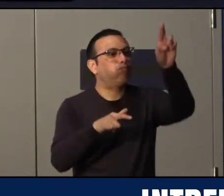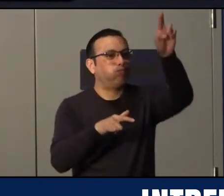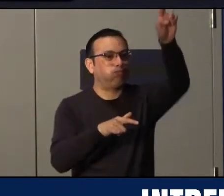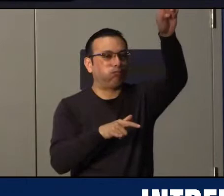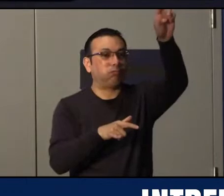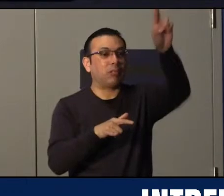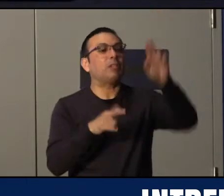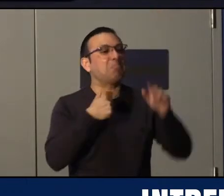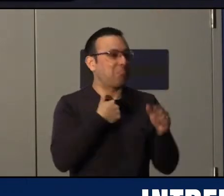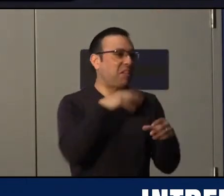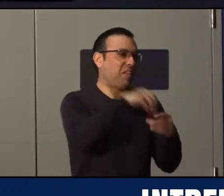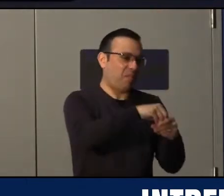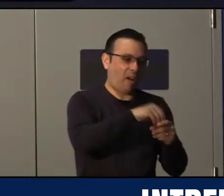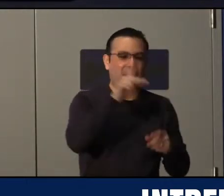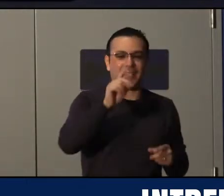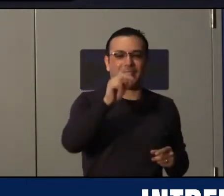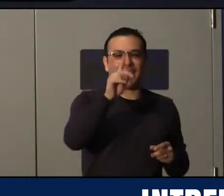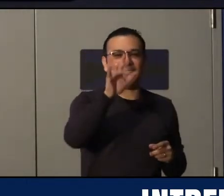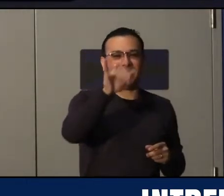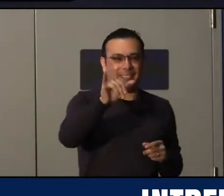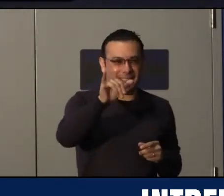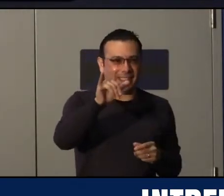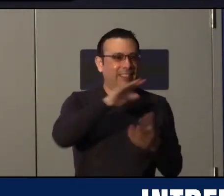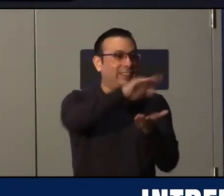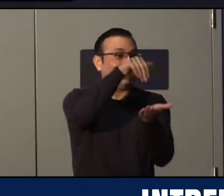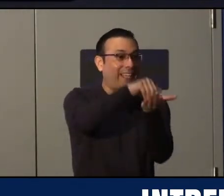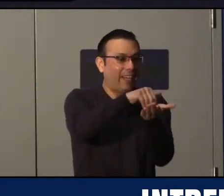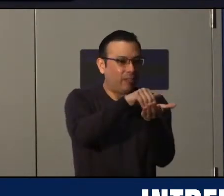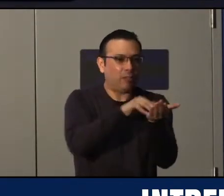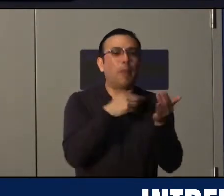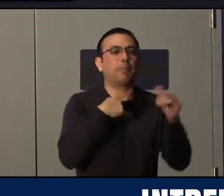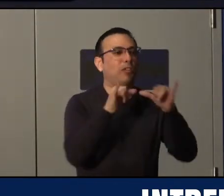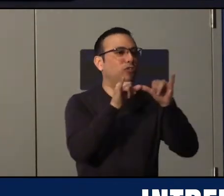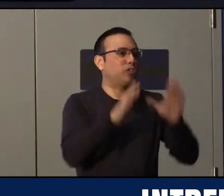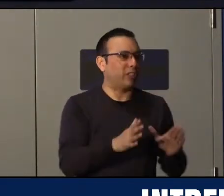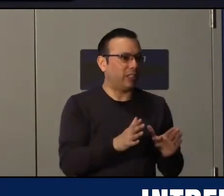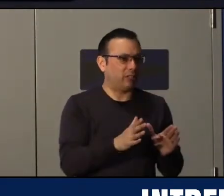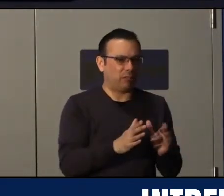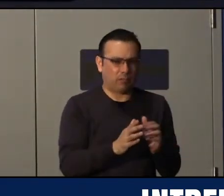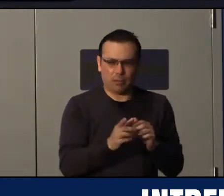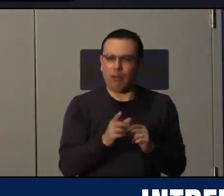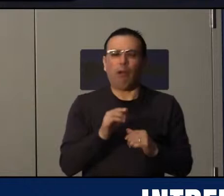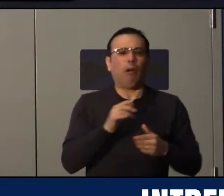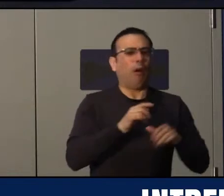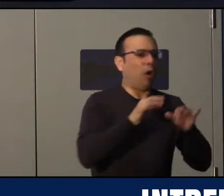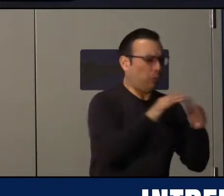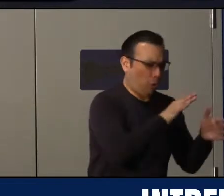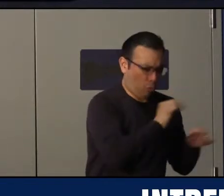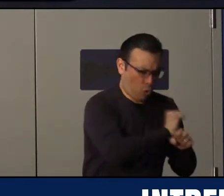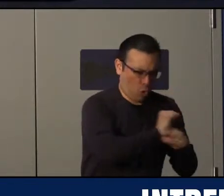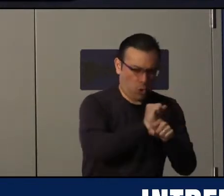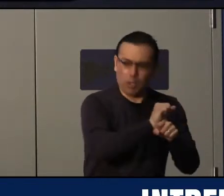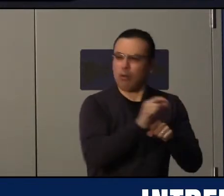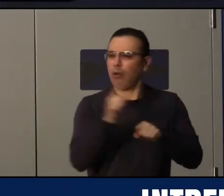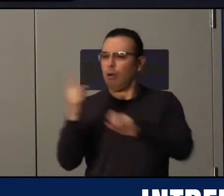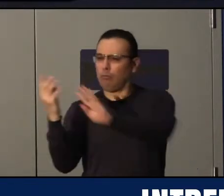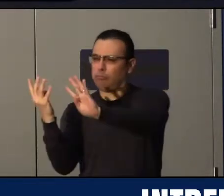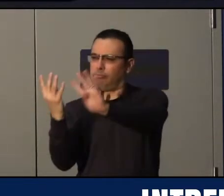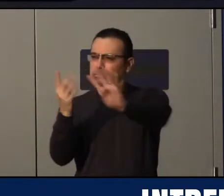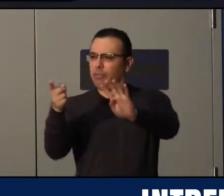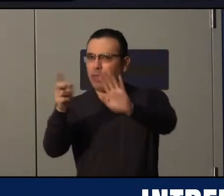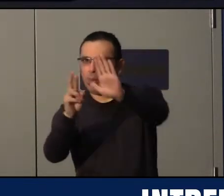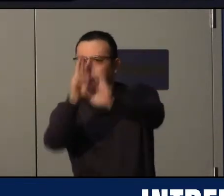as an engineer at Kennedy Space Center, seeing what astronauts do. Very long path to realizing that, man, this astronaut thing might be